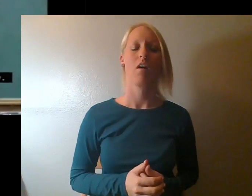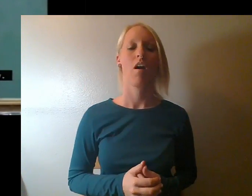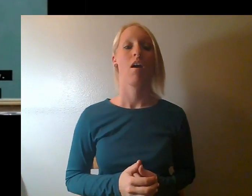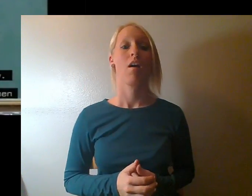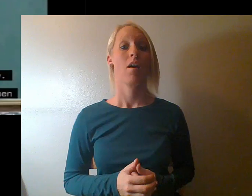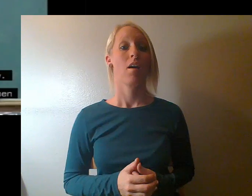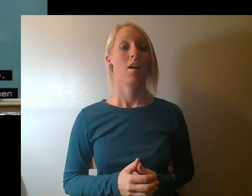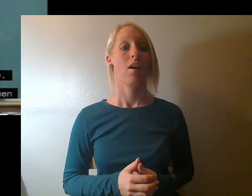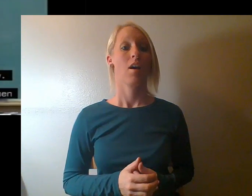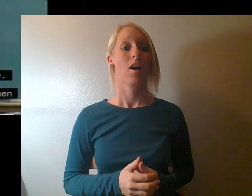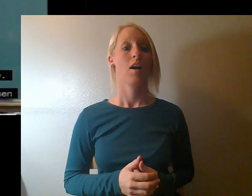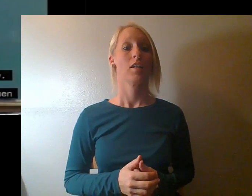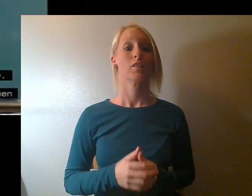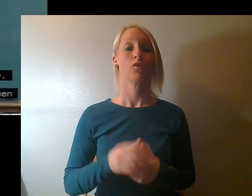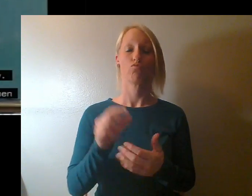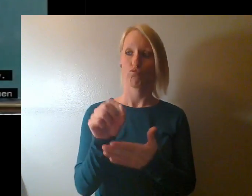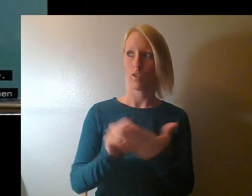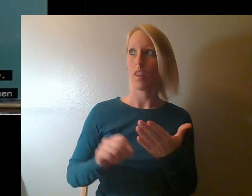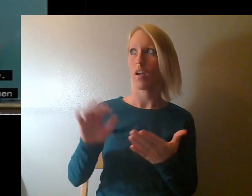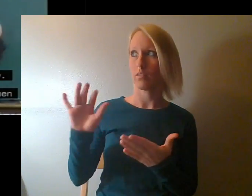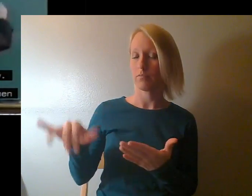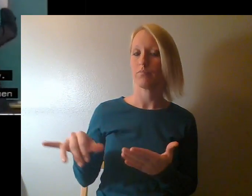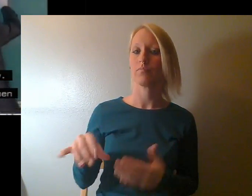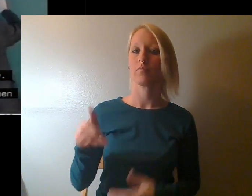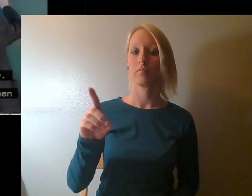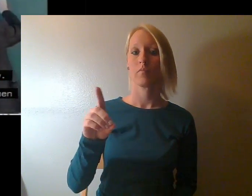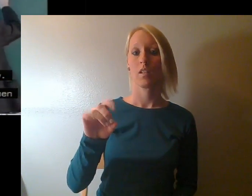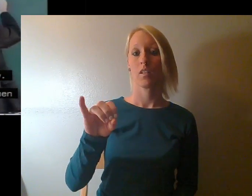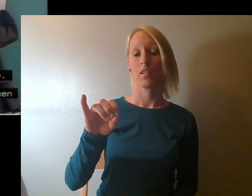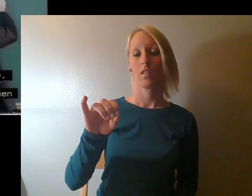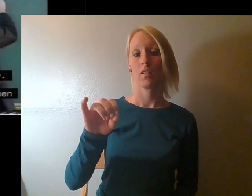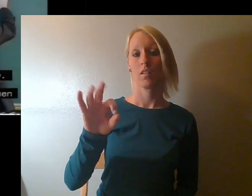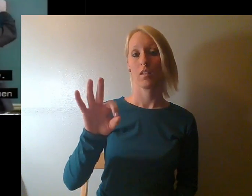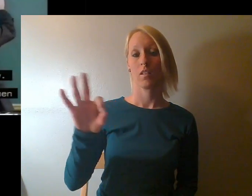Diffusion, all right, is when